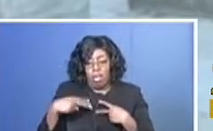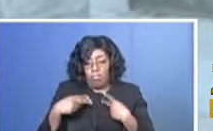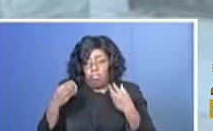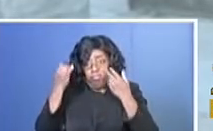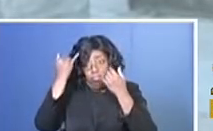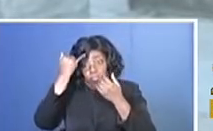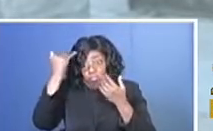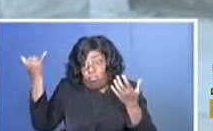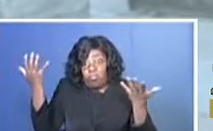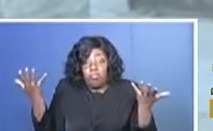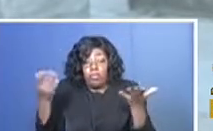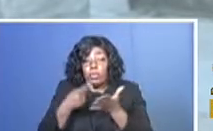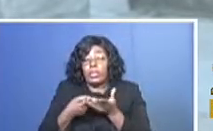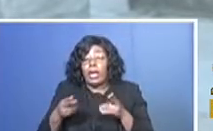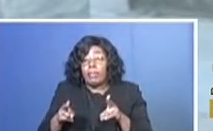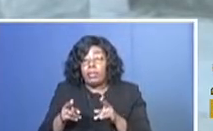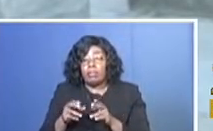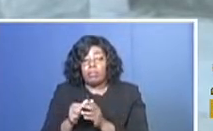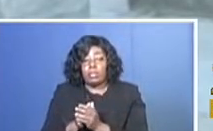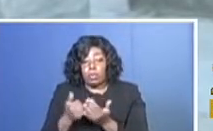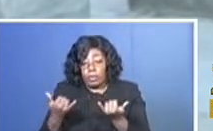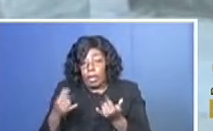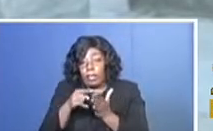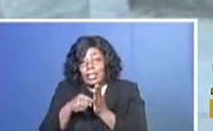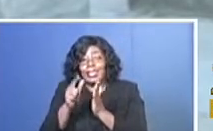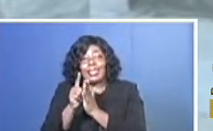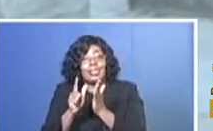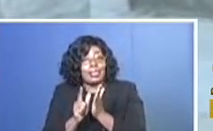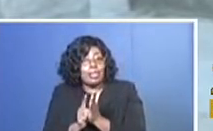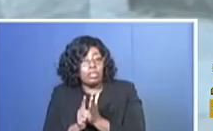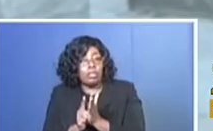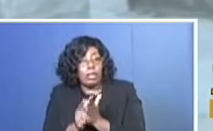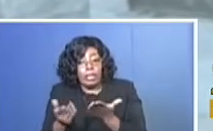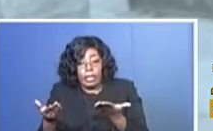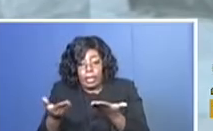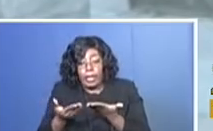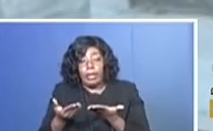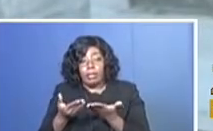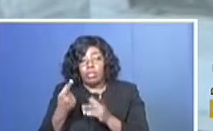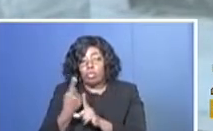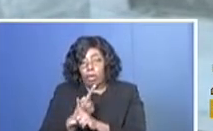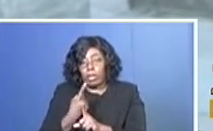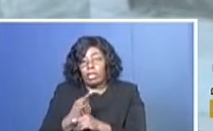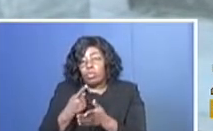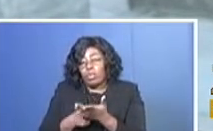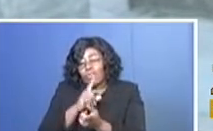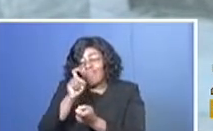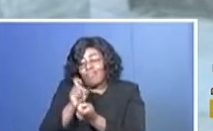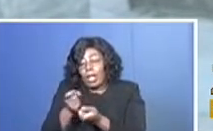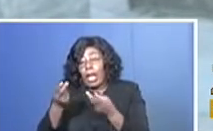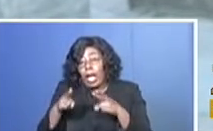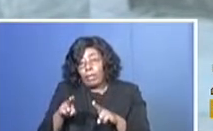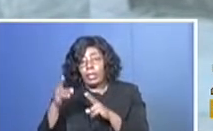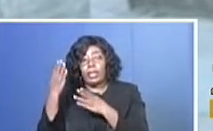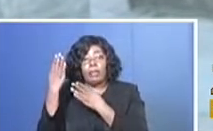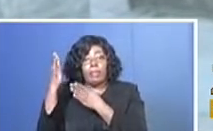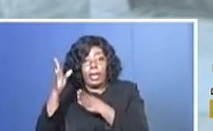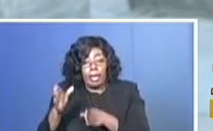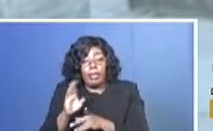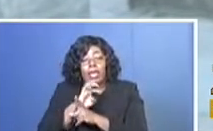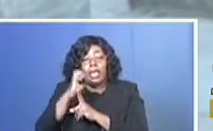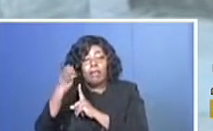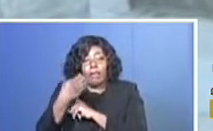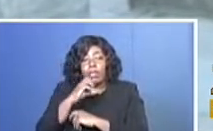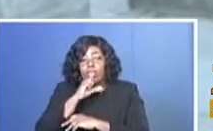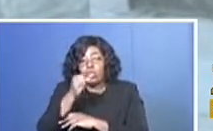what was going on. So this is a piece of legislation that is here to help us regulate what is going on in our Bahamian environment and to ensure